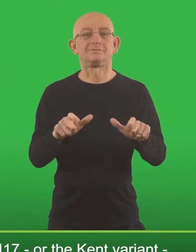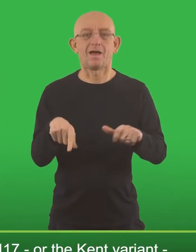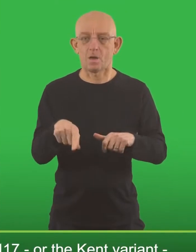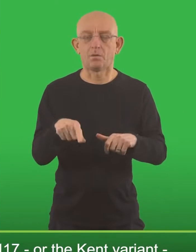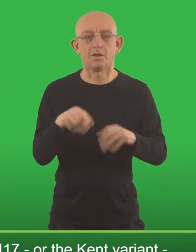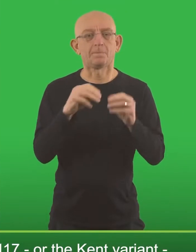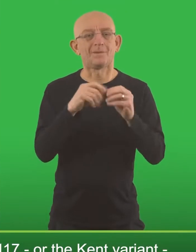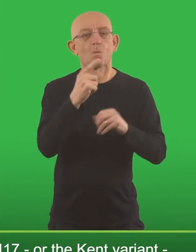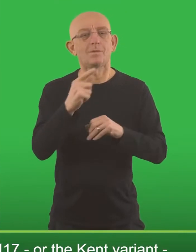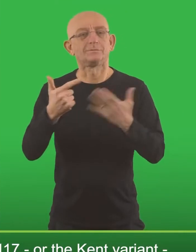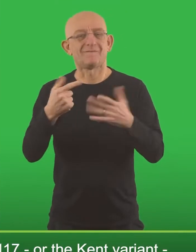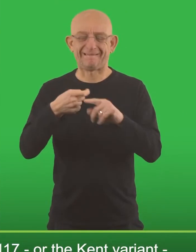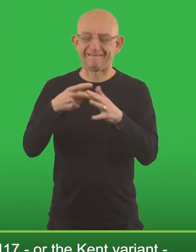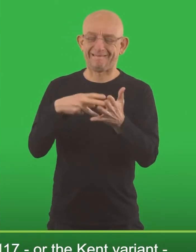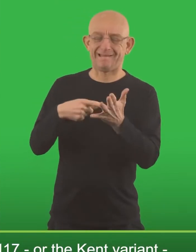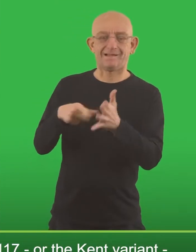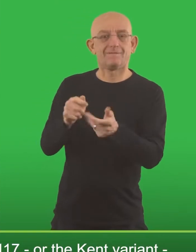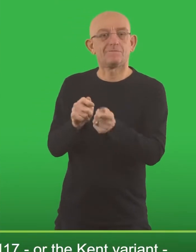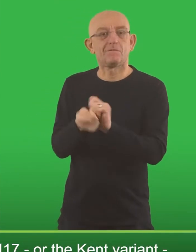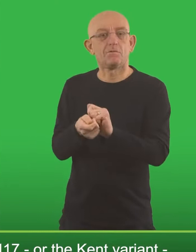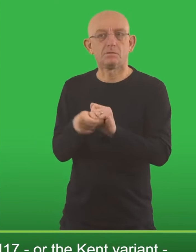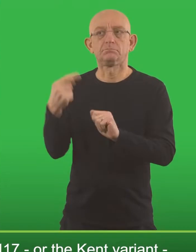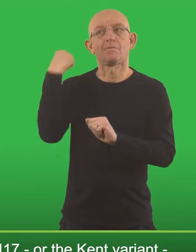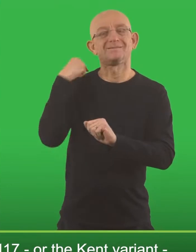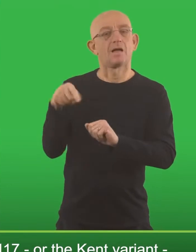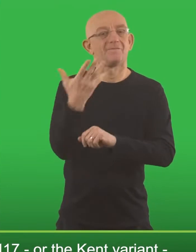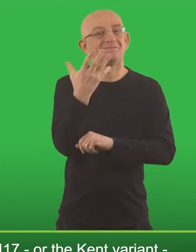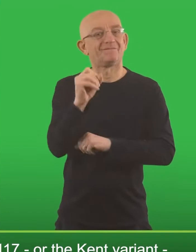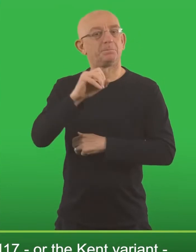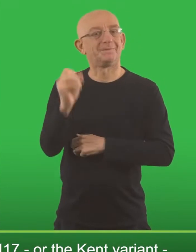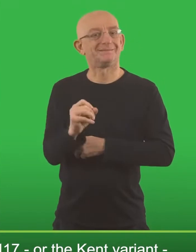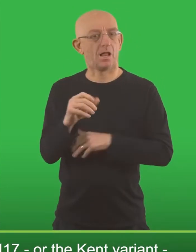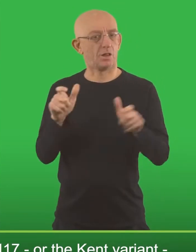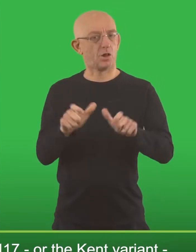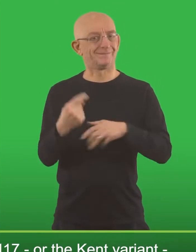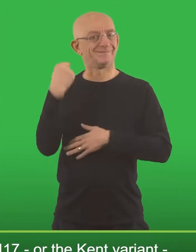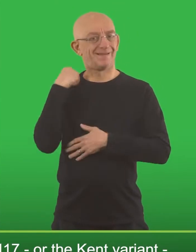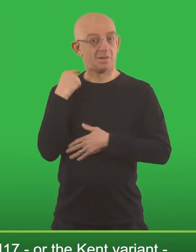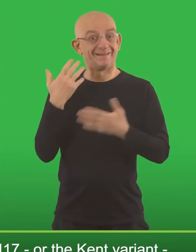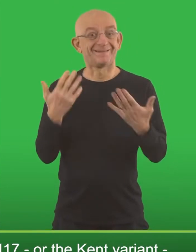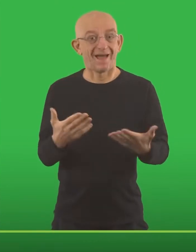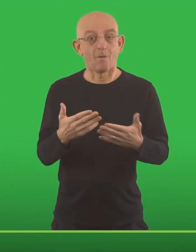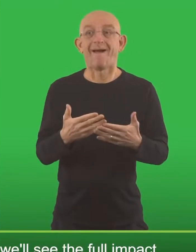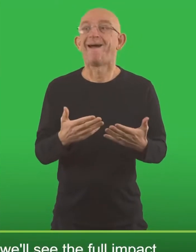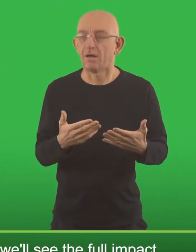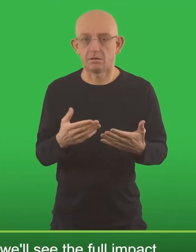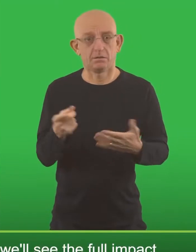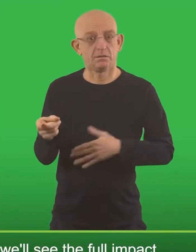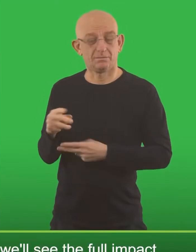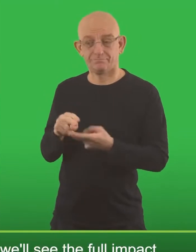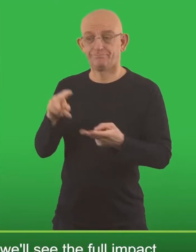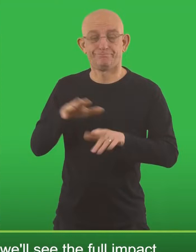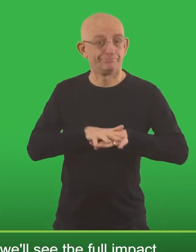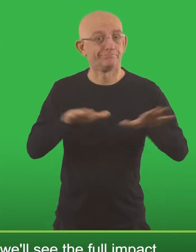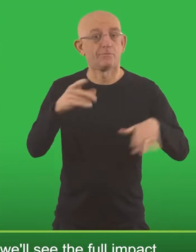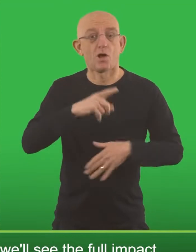When we locked down, our coverage of the B117 or the Kent variant was about 50%. Now we're opening up,